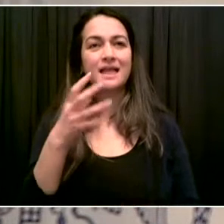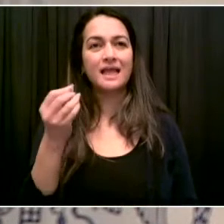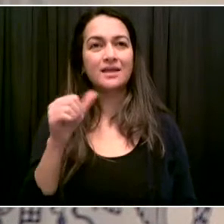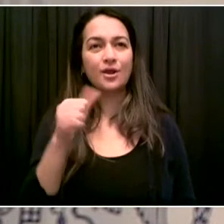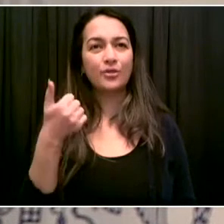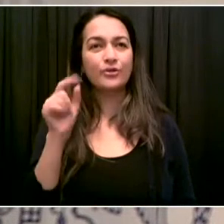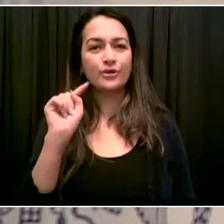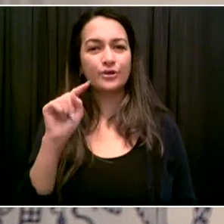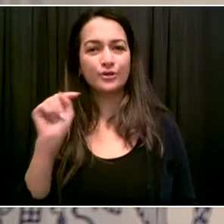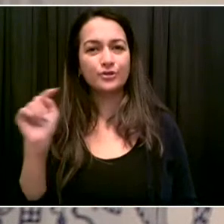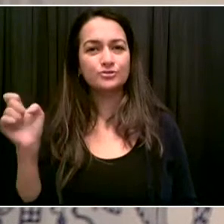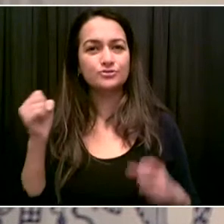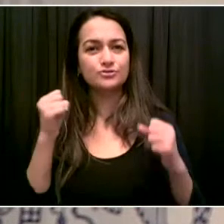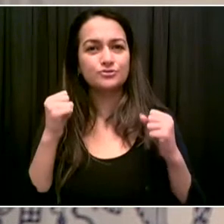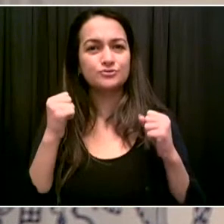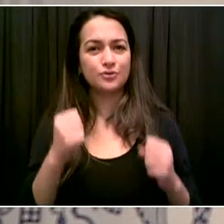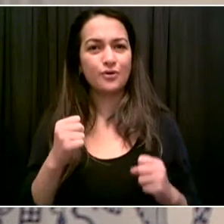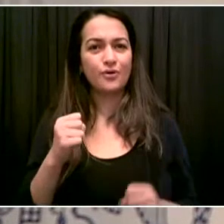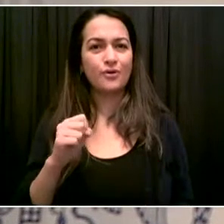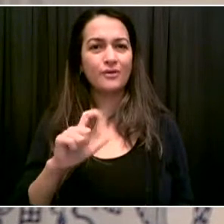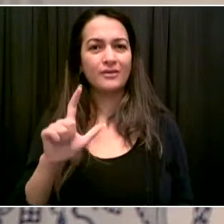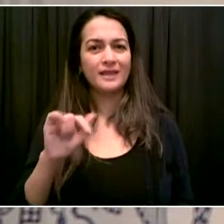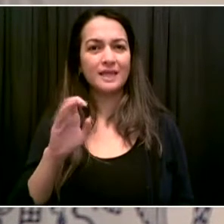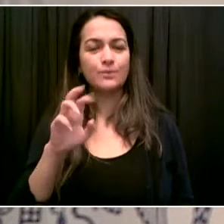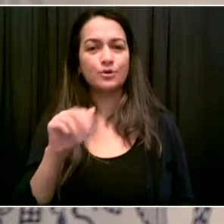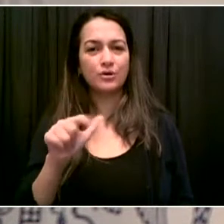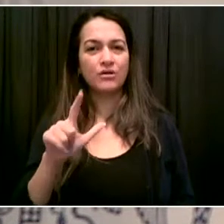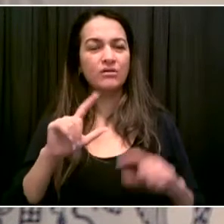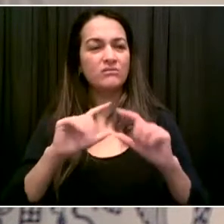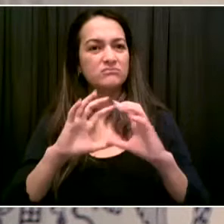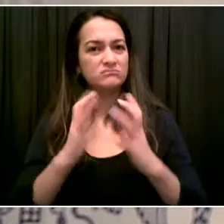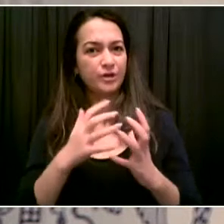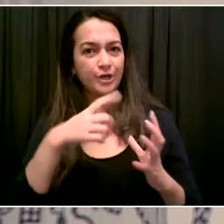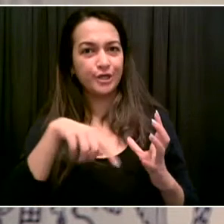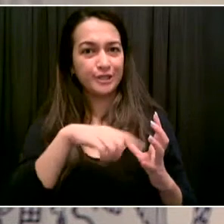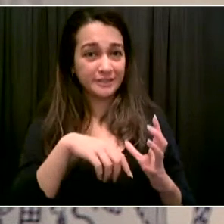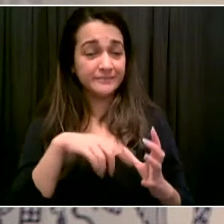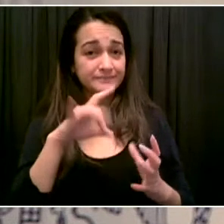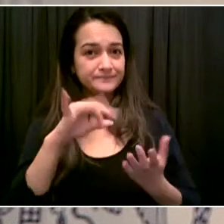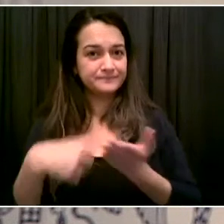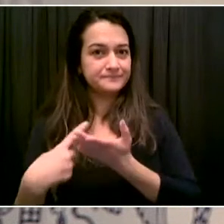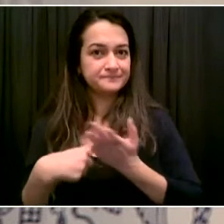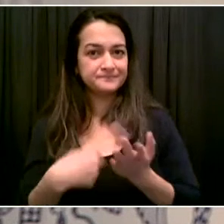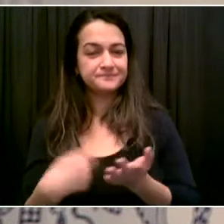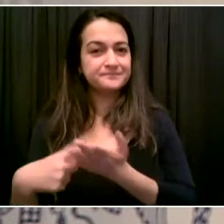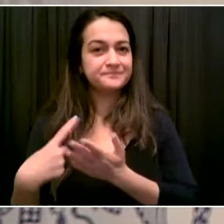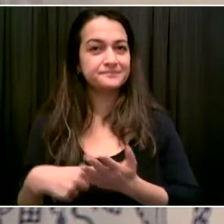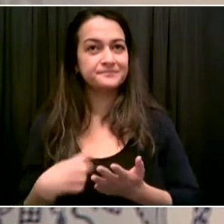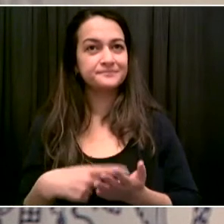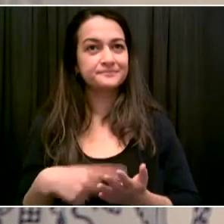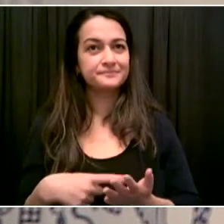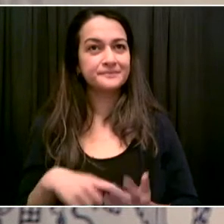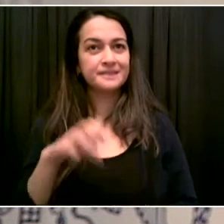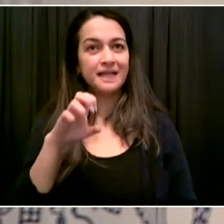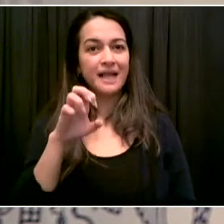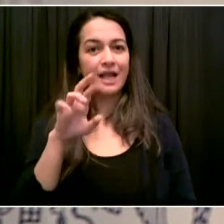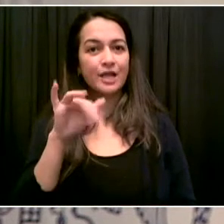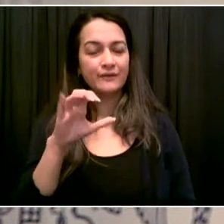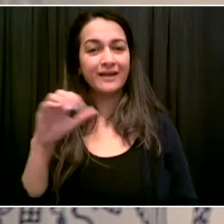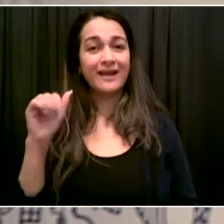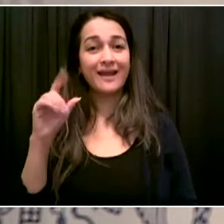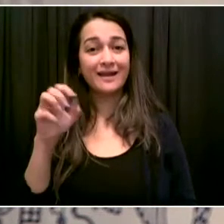the most disparaging terms, and really kind of separating himself from them and criticizing